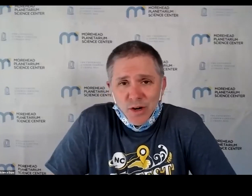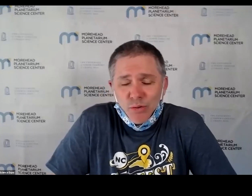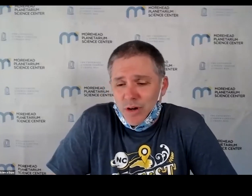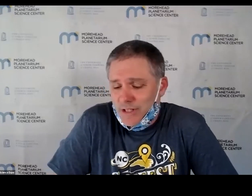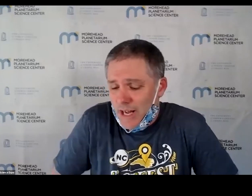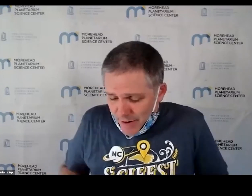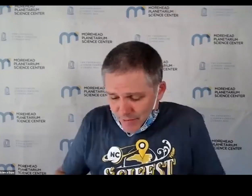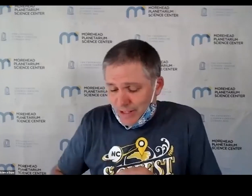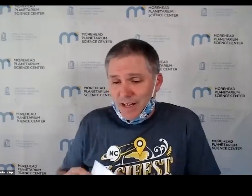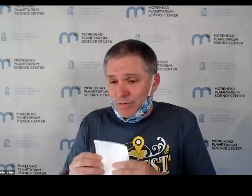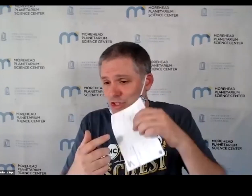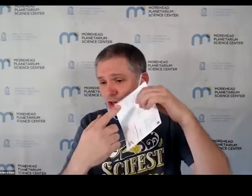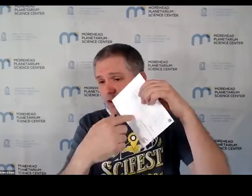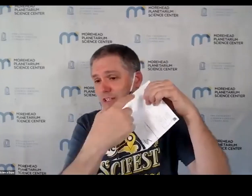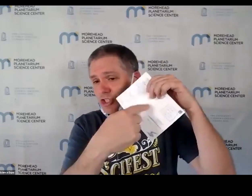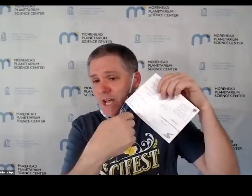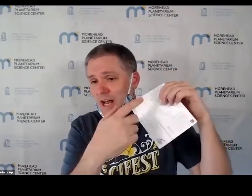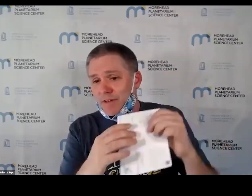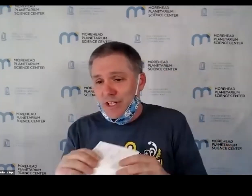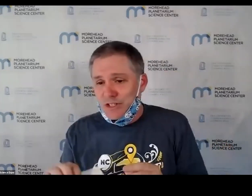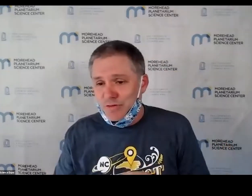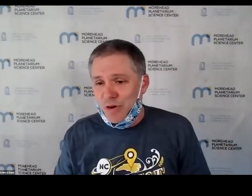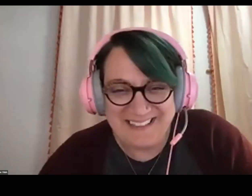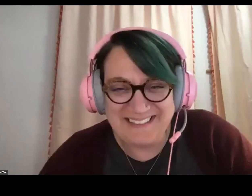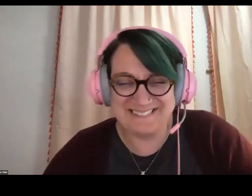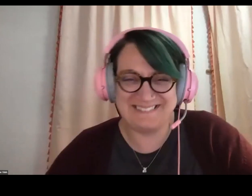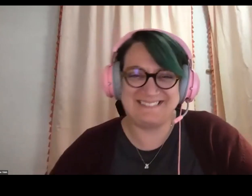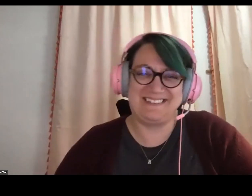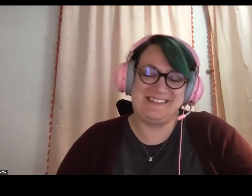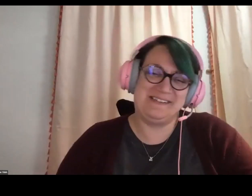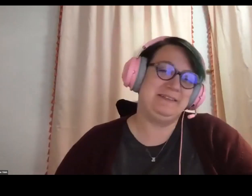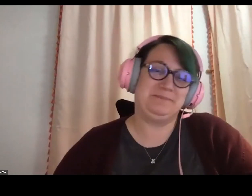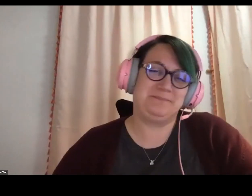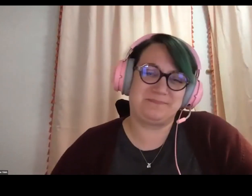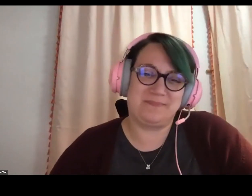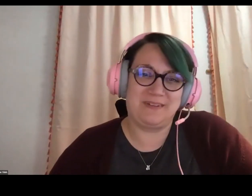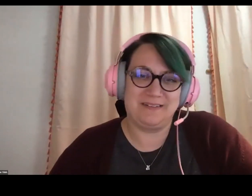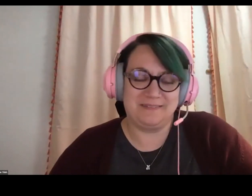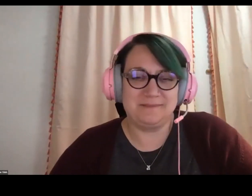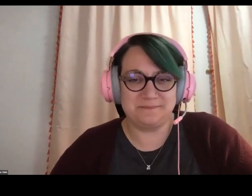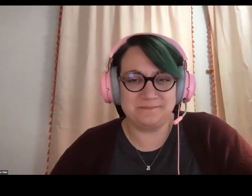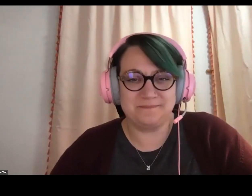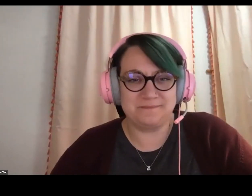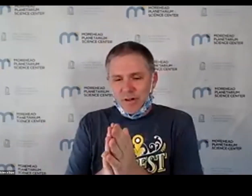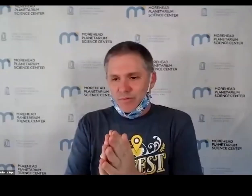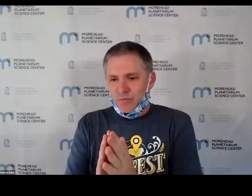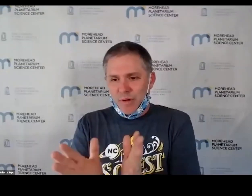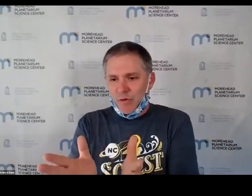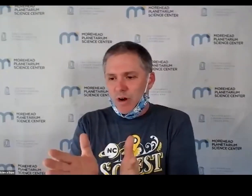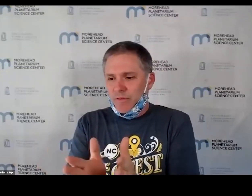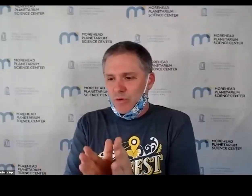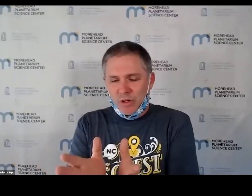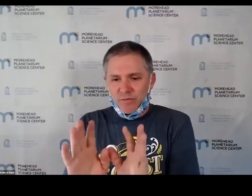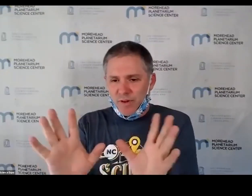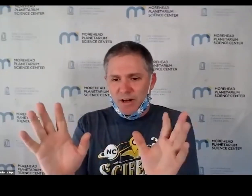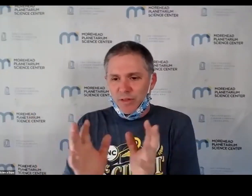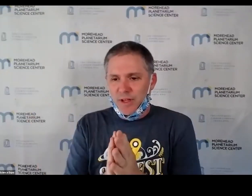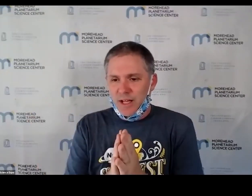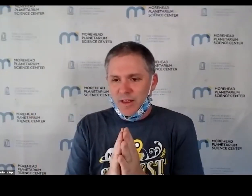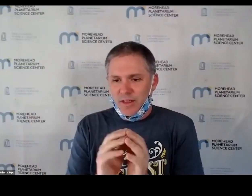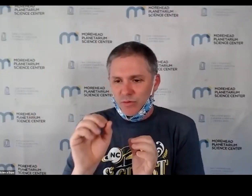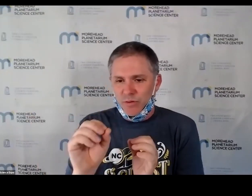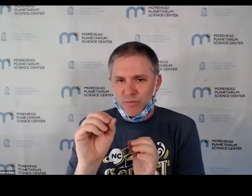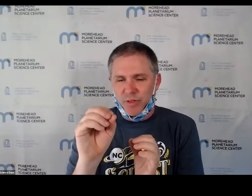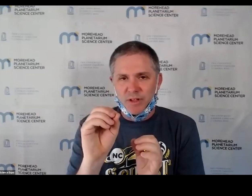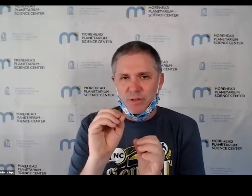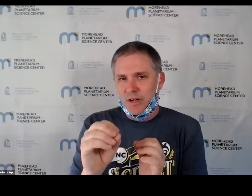Any final words? I wasn't joking in the chat. I have a list of questions that I want to ask. But I just want to give maybe one of you one final